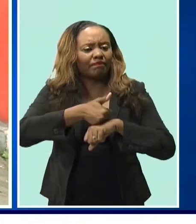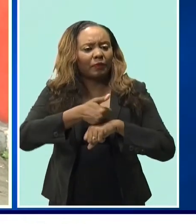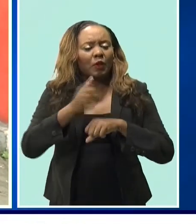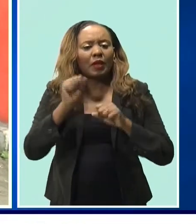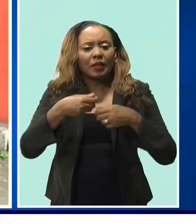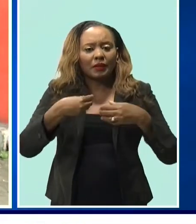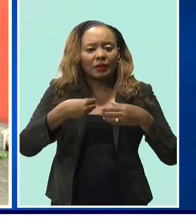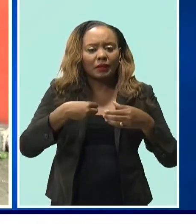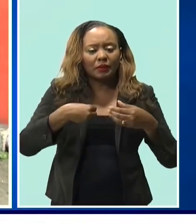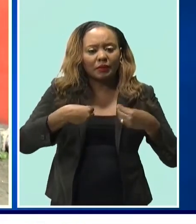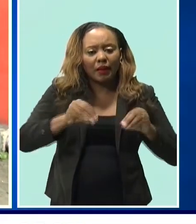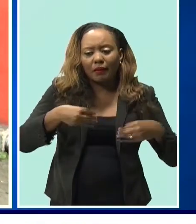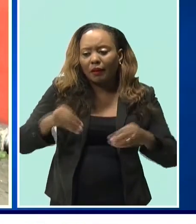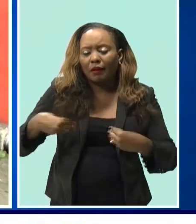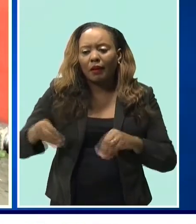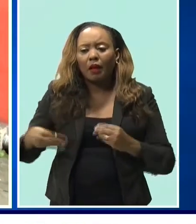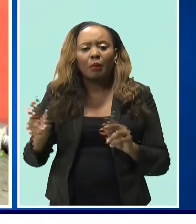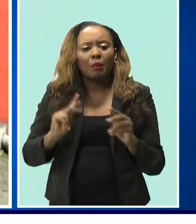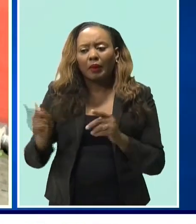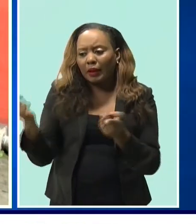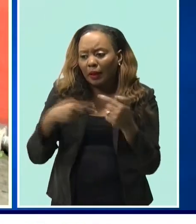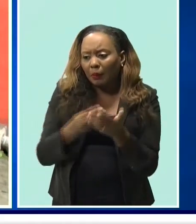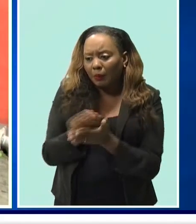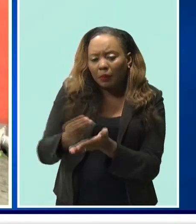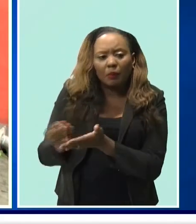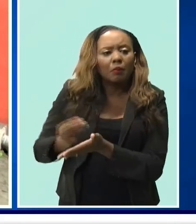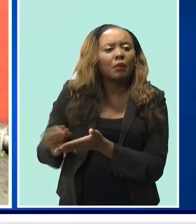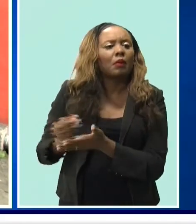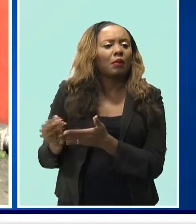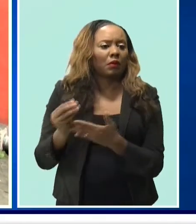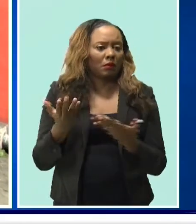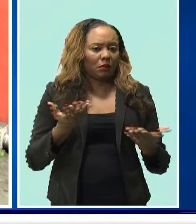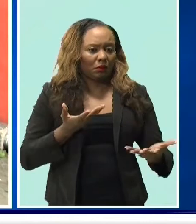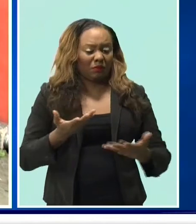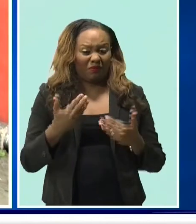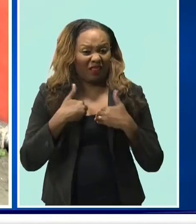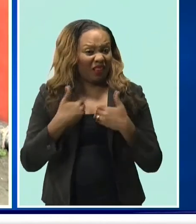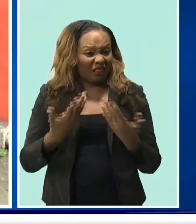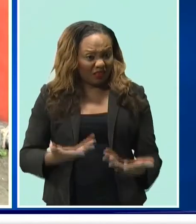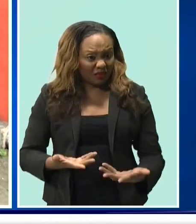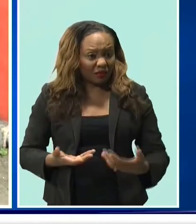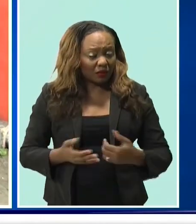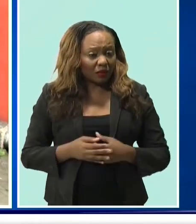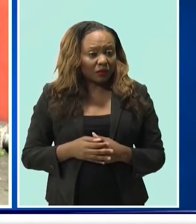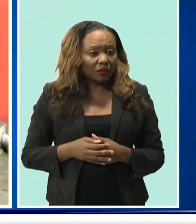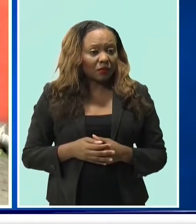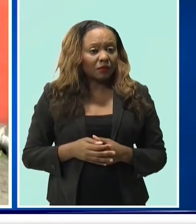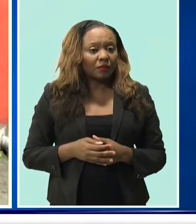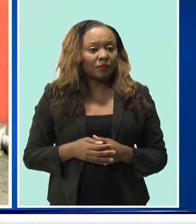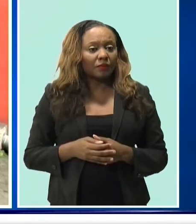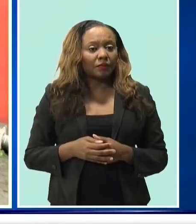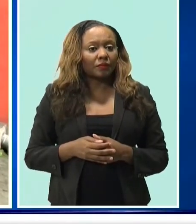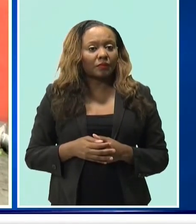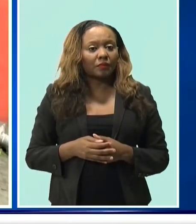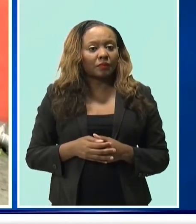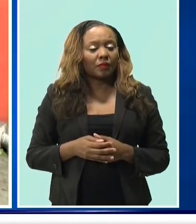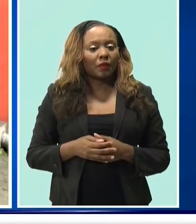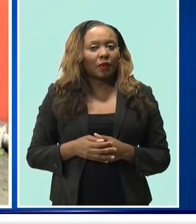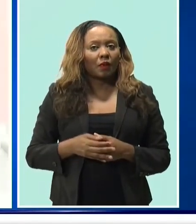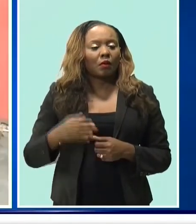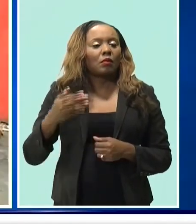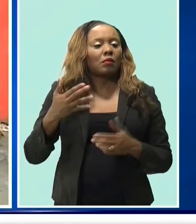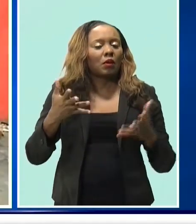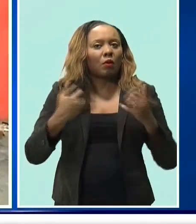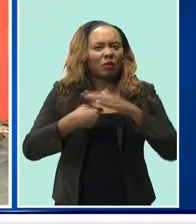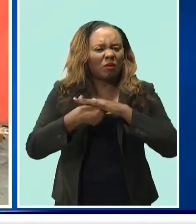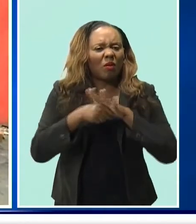sell off our produce and to get the plague that about the place control.